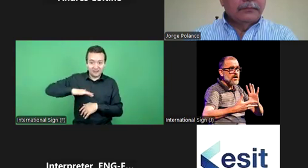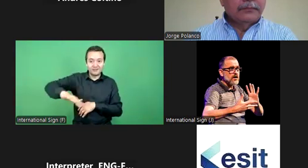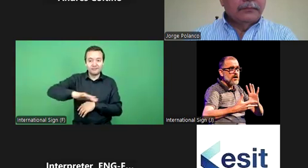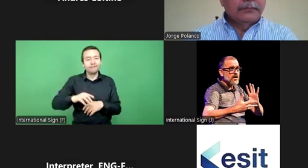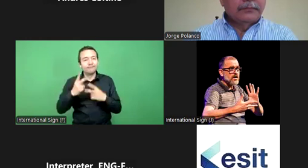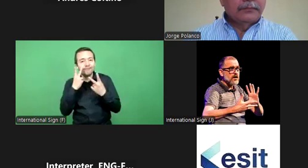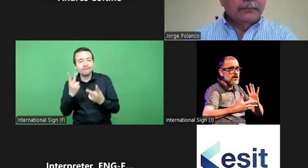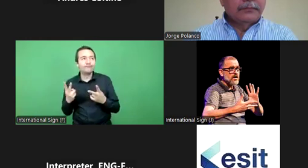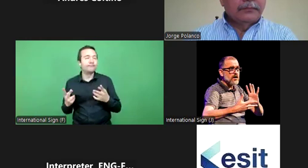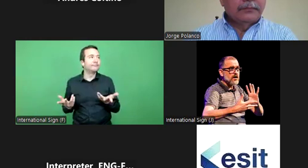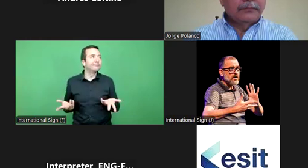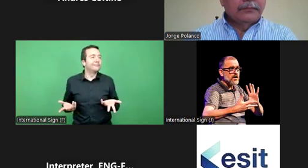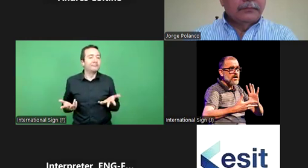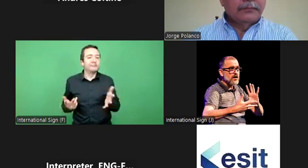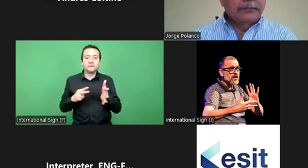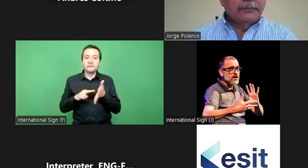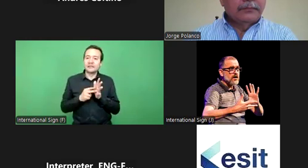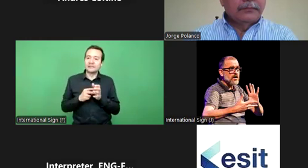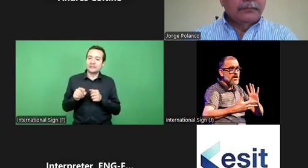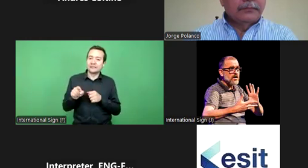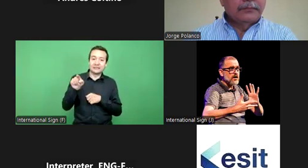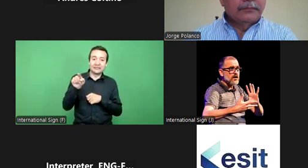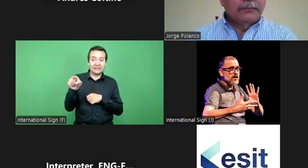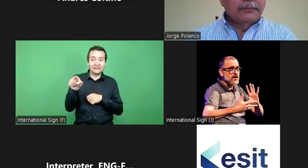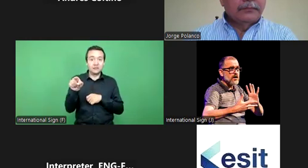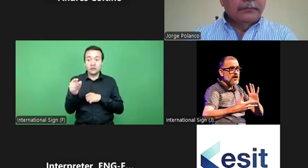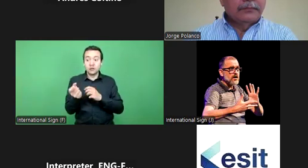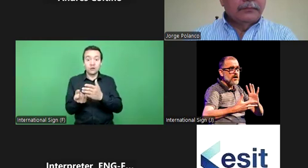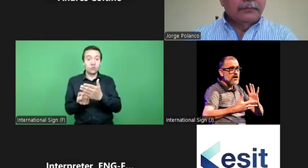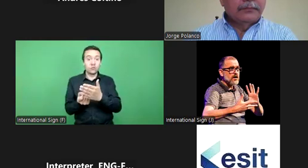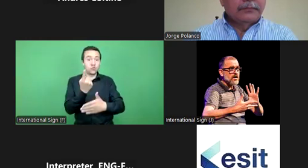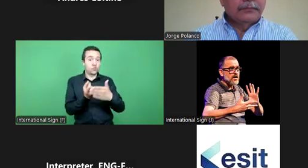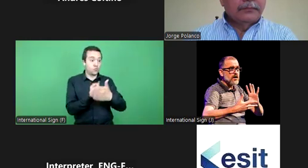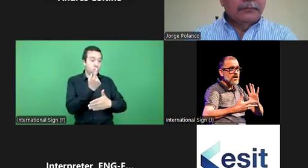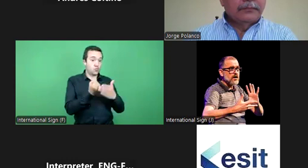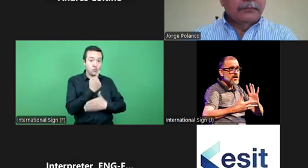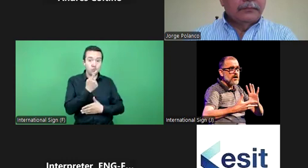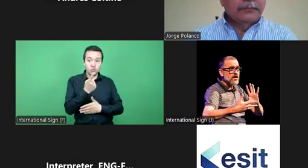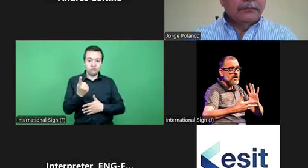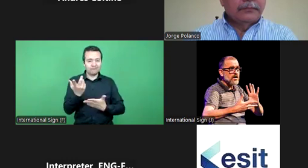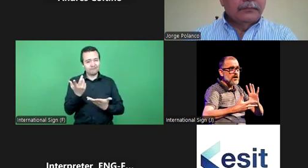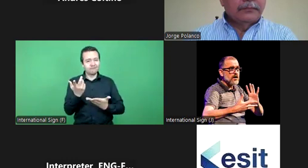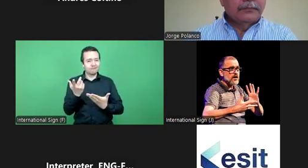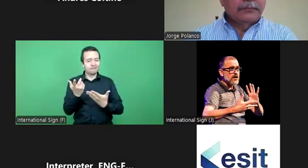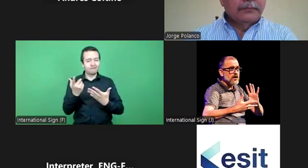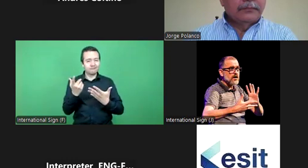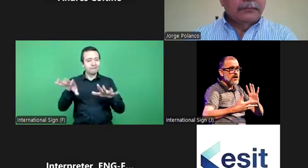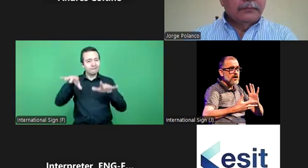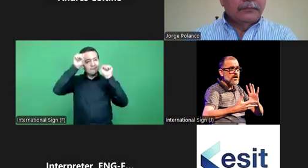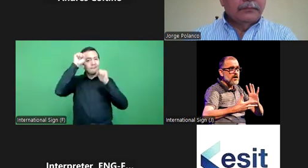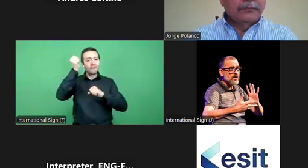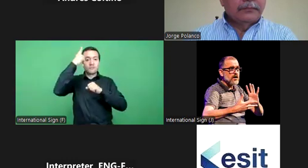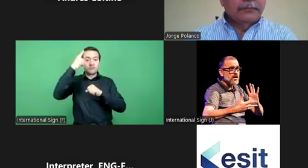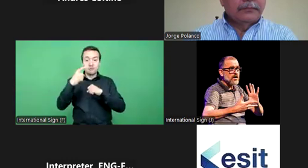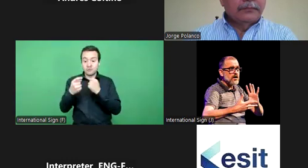intersectoral collaboration. The methodology in itself, although it was, there were challenges, but ultimately there were